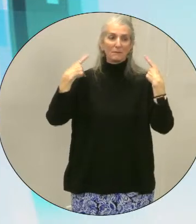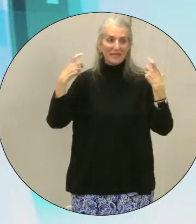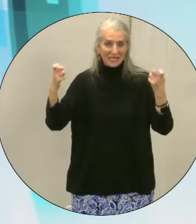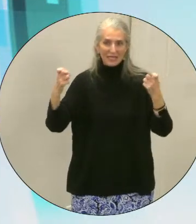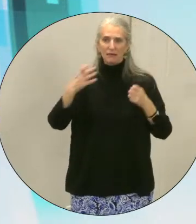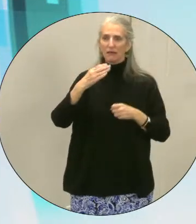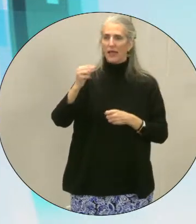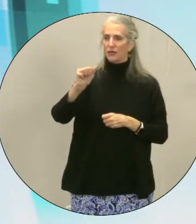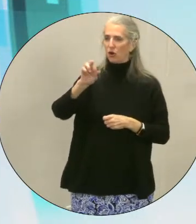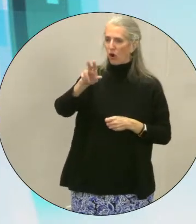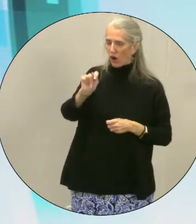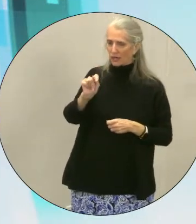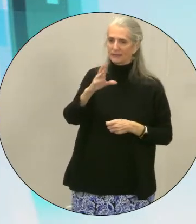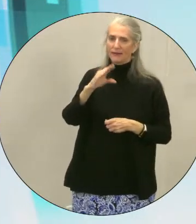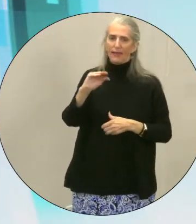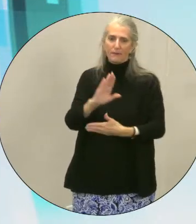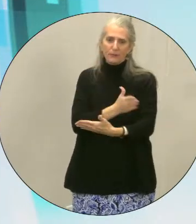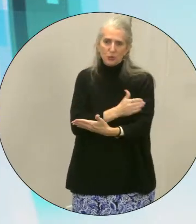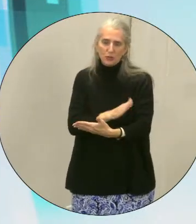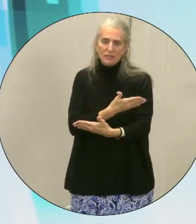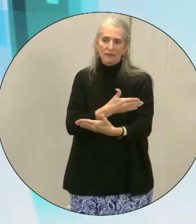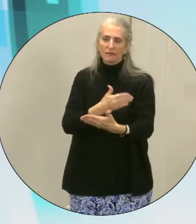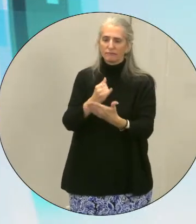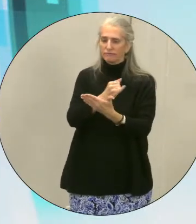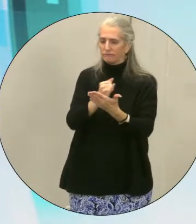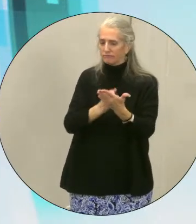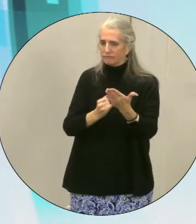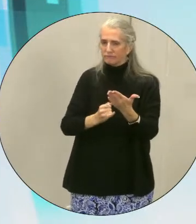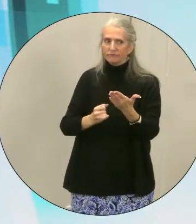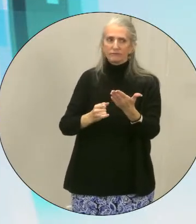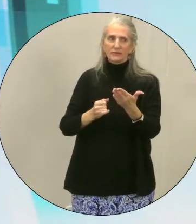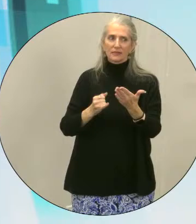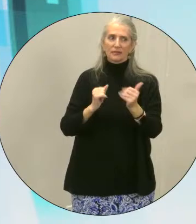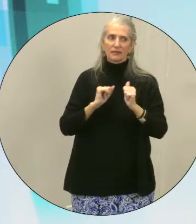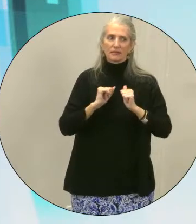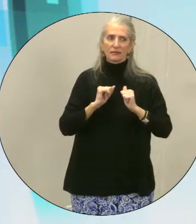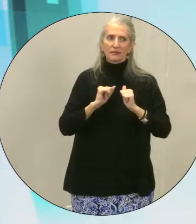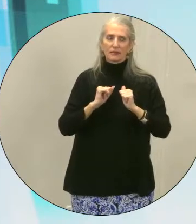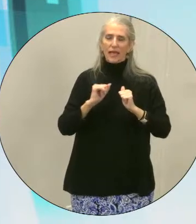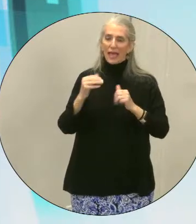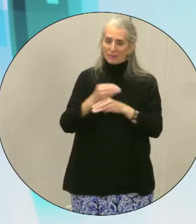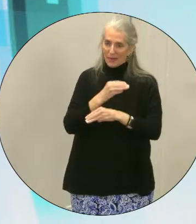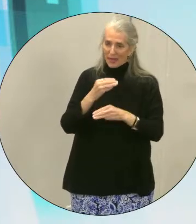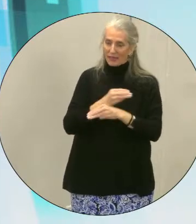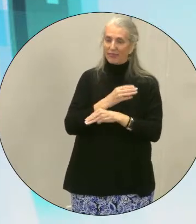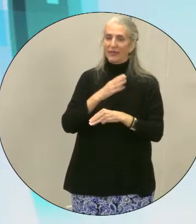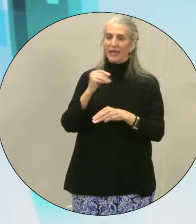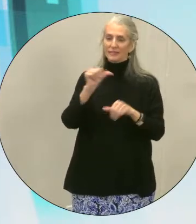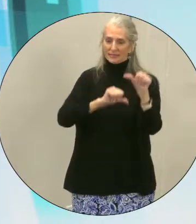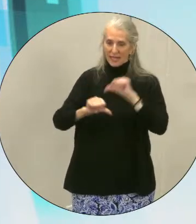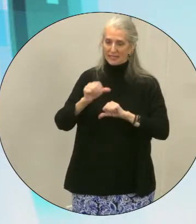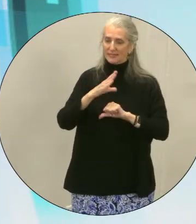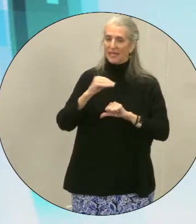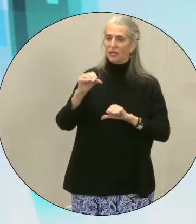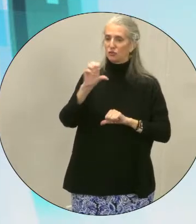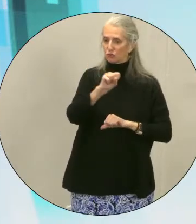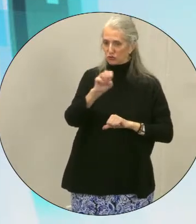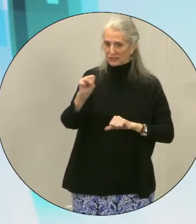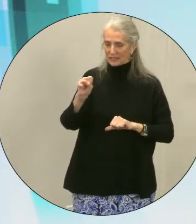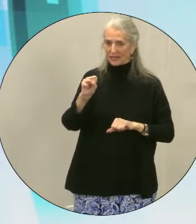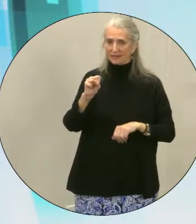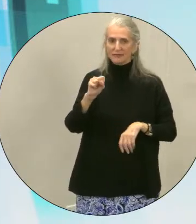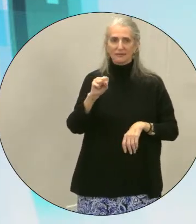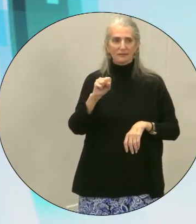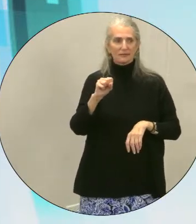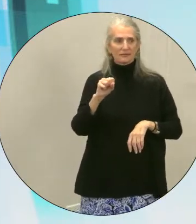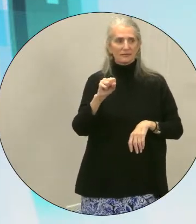art and music and real books and math and science and social studies.